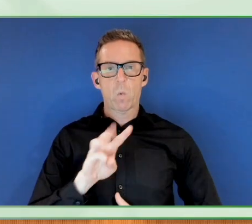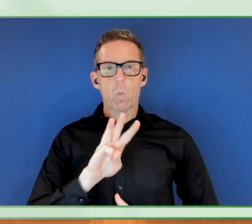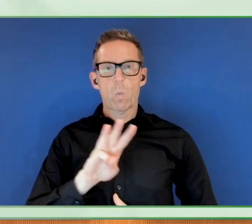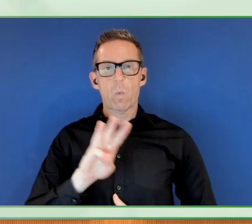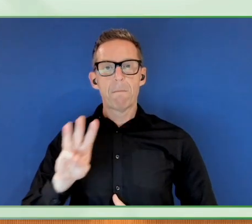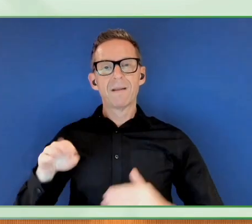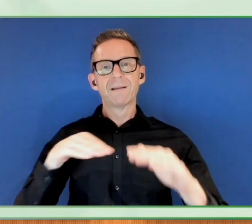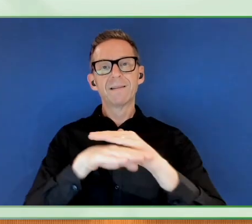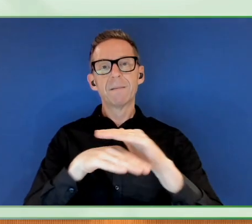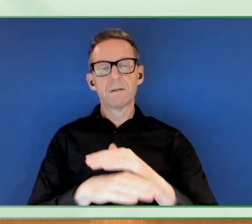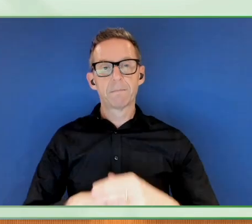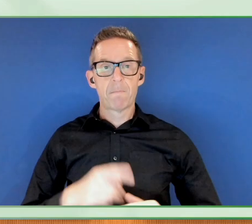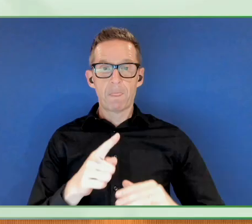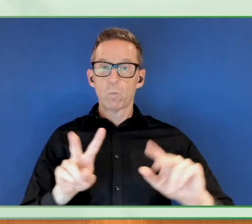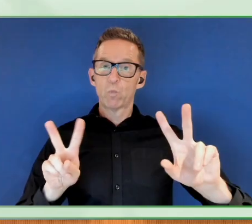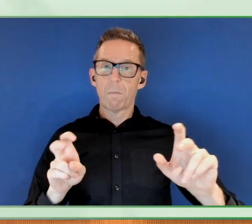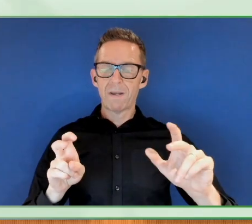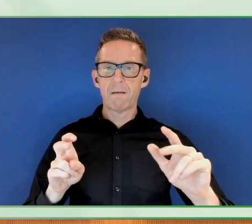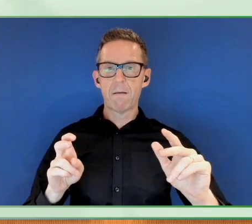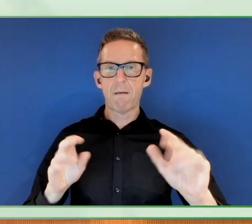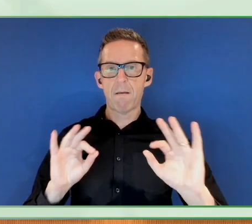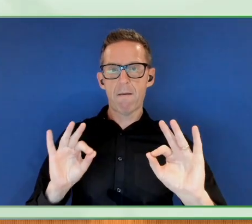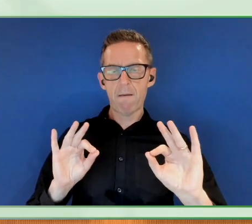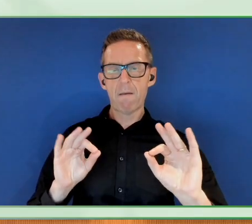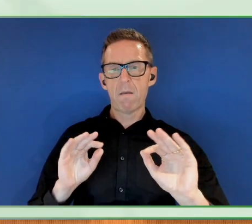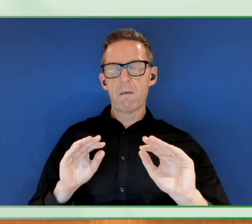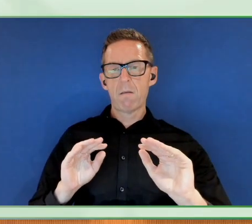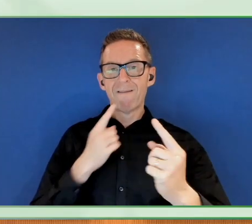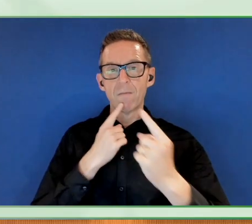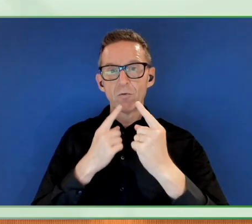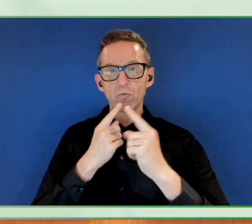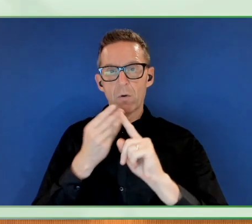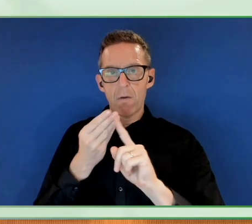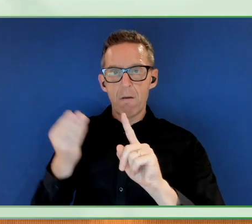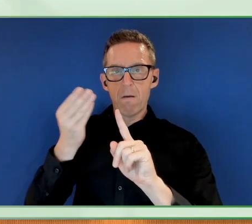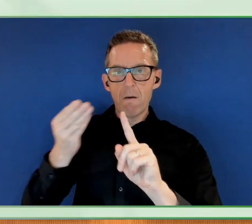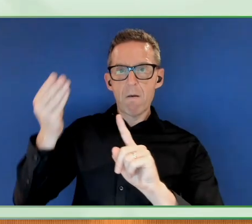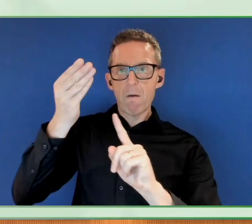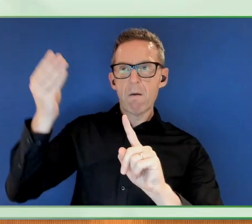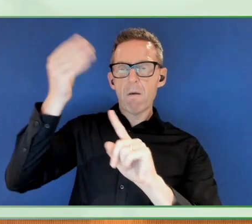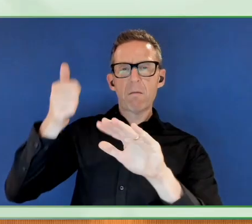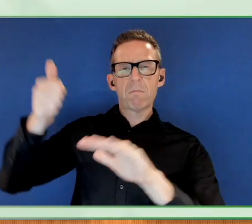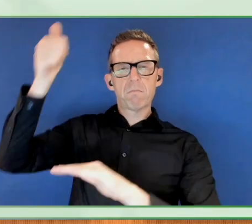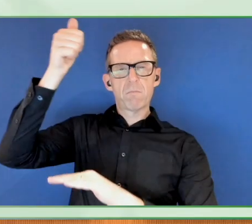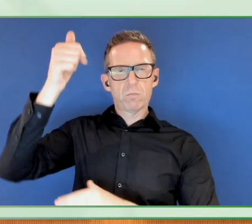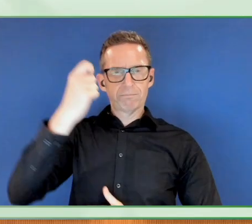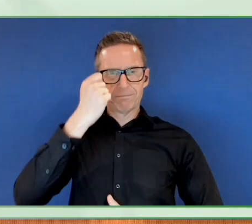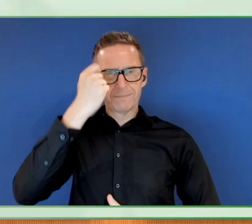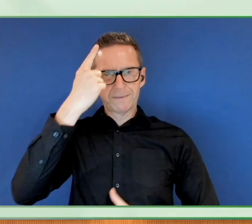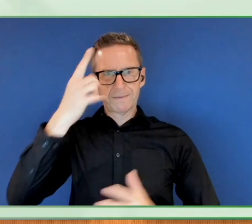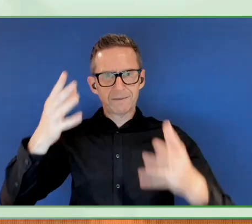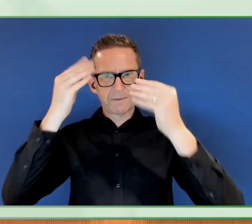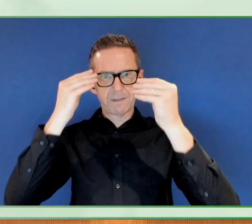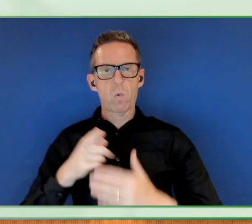the management level. I think this is a very great huge thing to do to implement web accessibility in